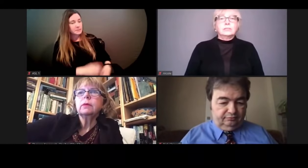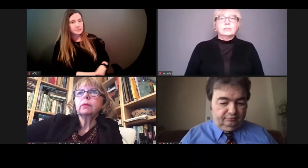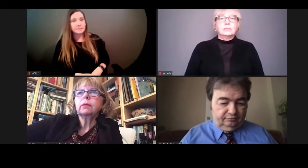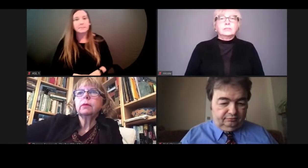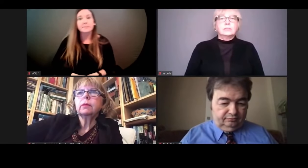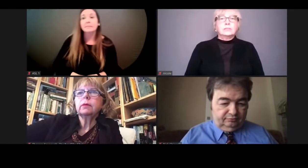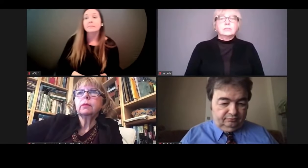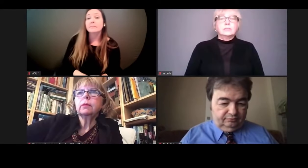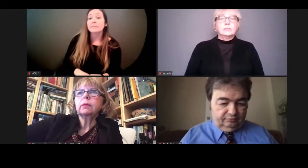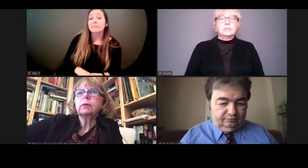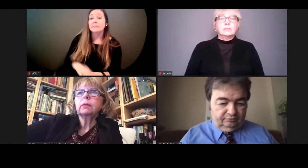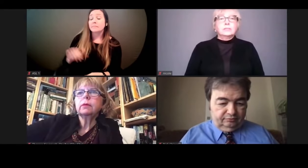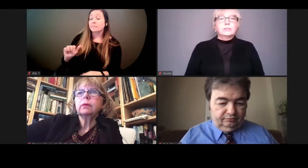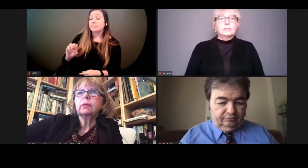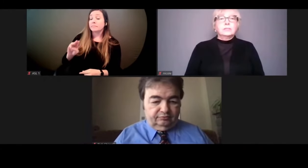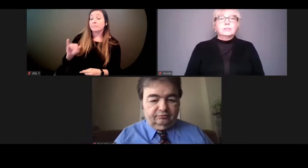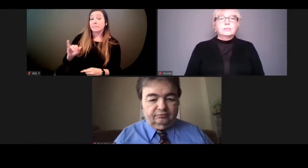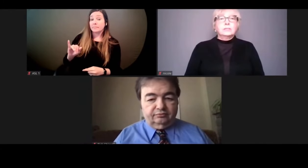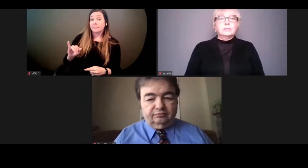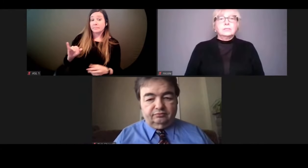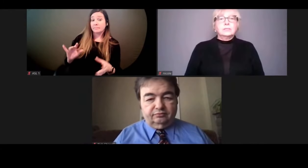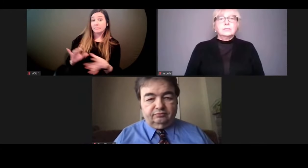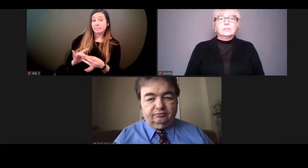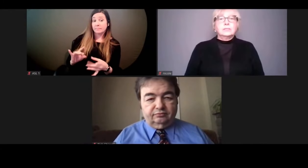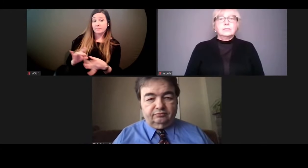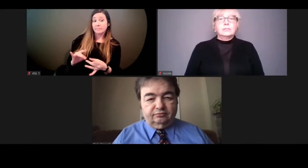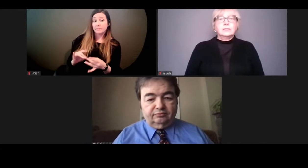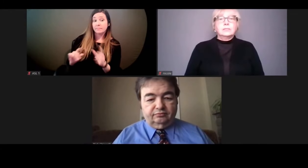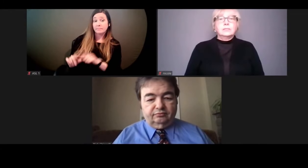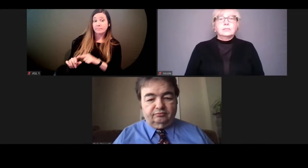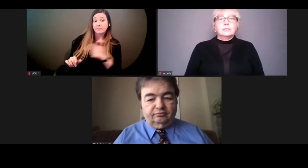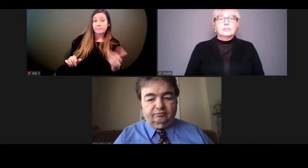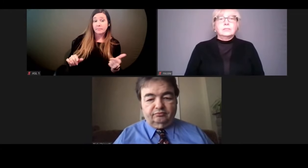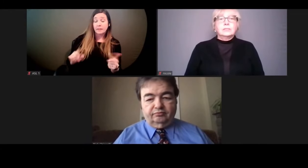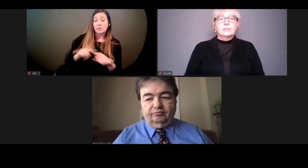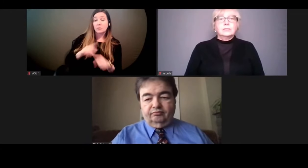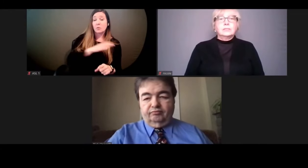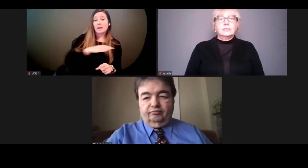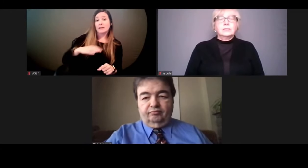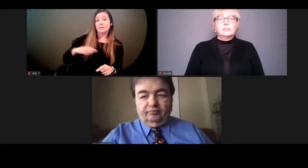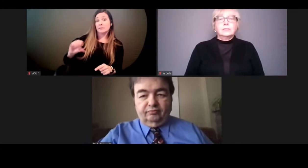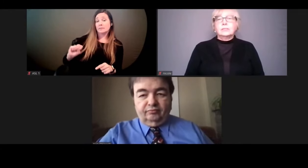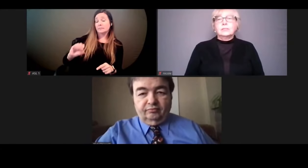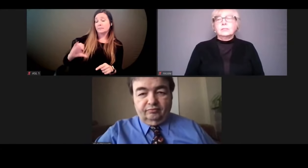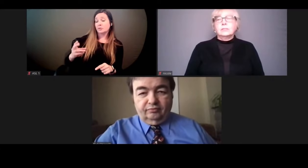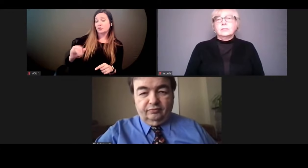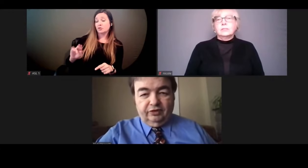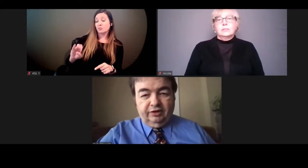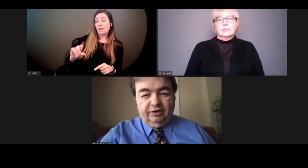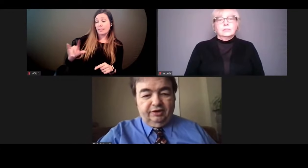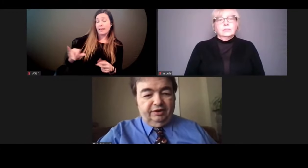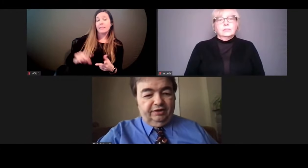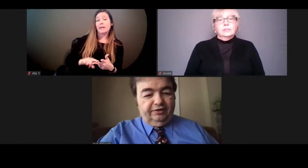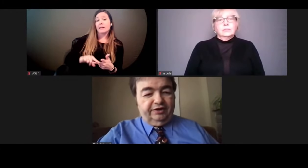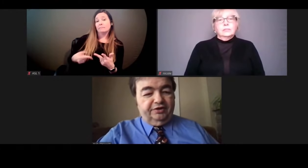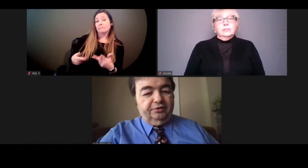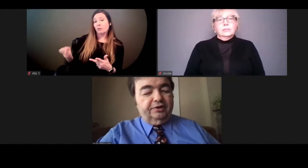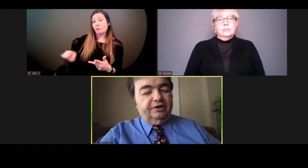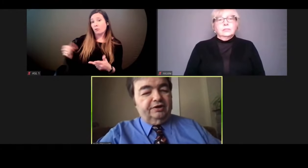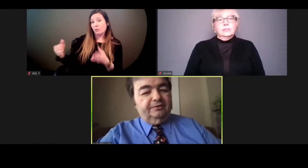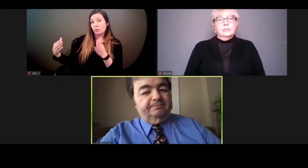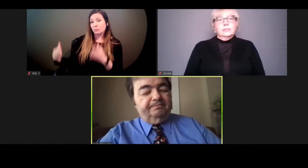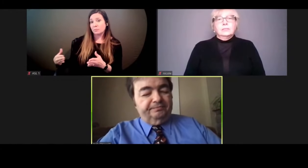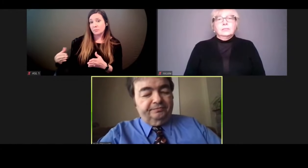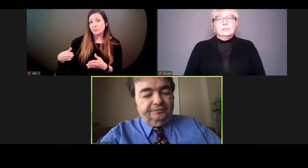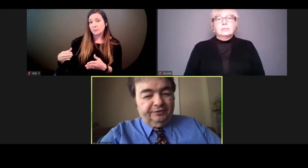We'll go to Councillor Chiarelli and then we'll go to Councillor Eagle. Thank you.